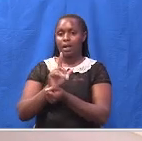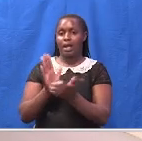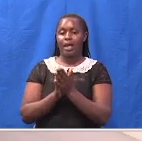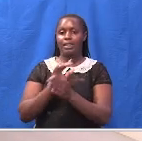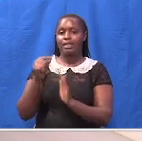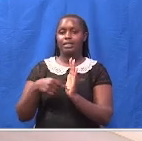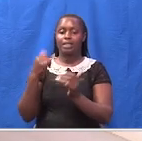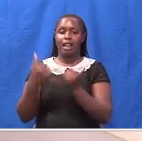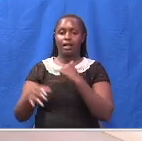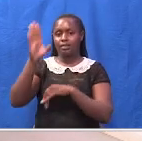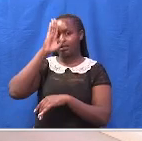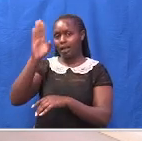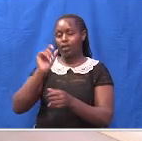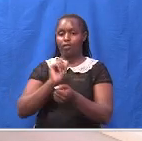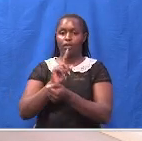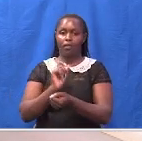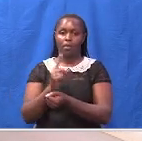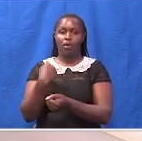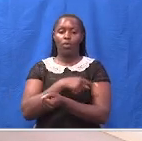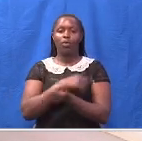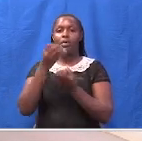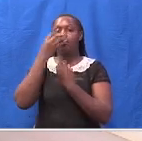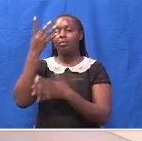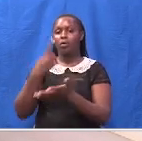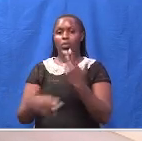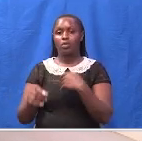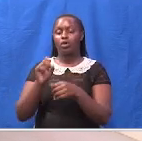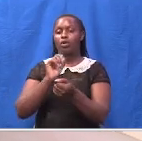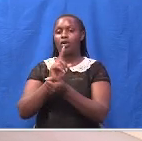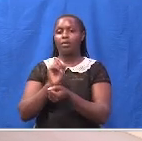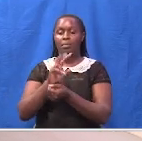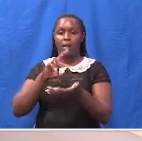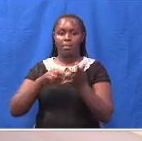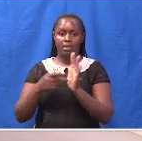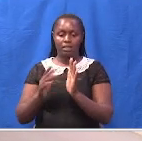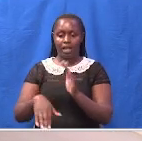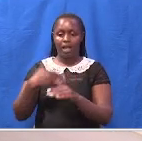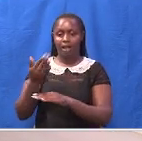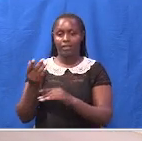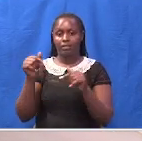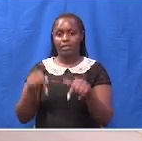last Sunday of Movember. We'll be telling you what Movember really means after this break, so stay with us.